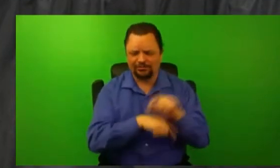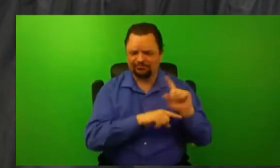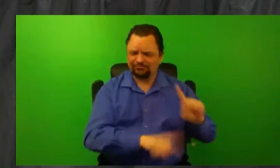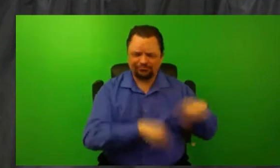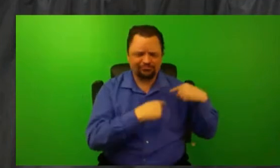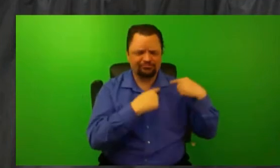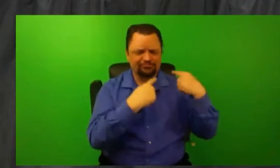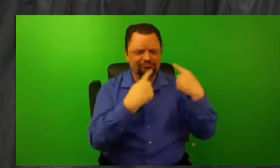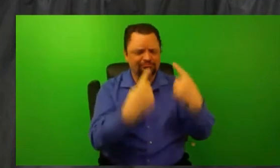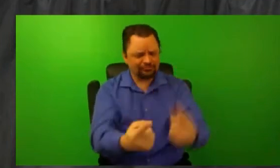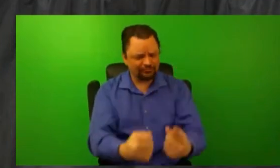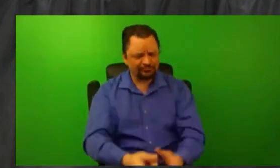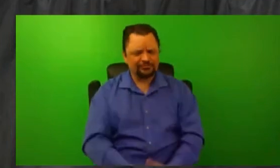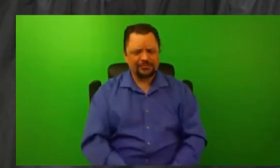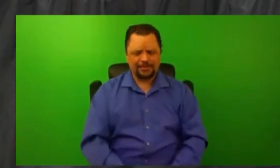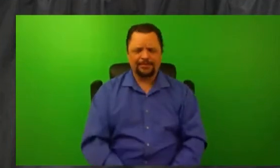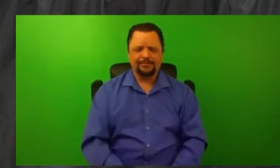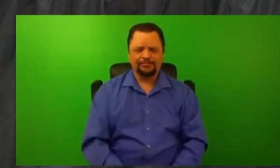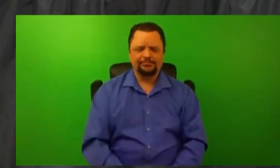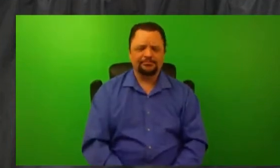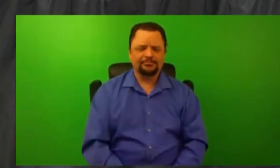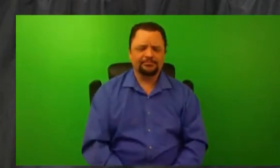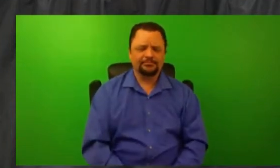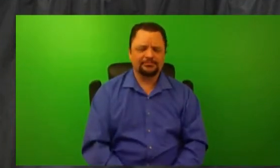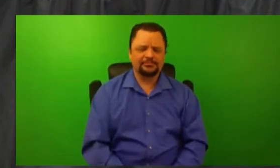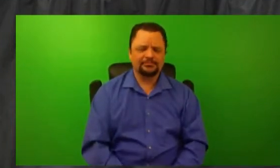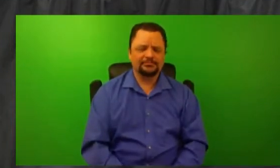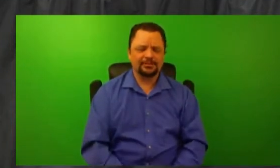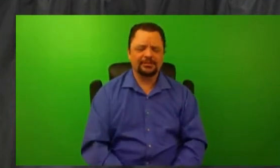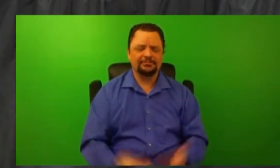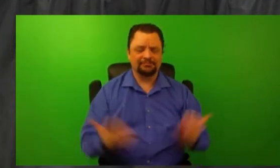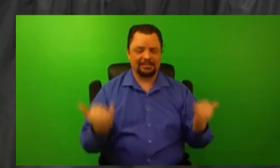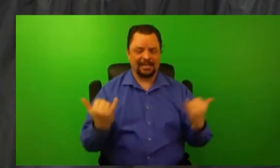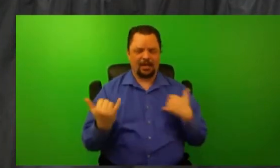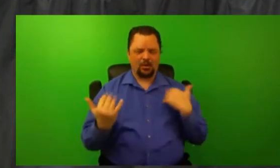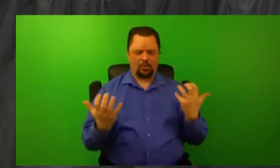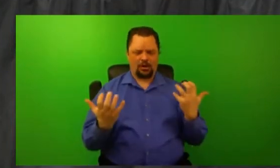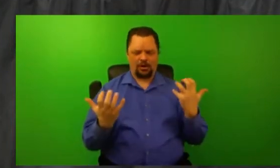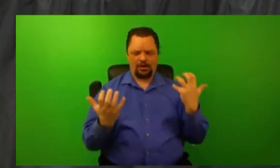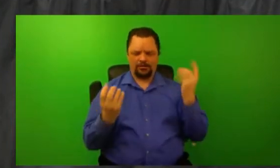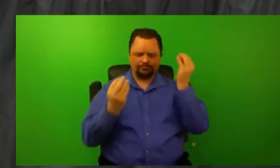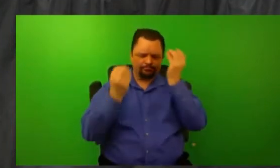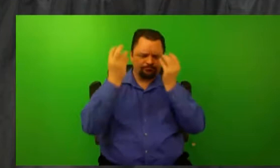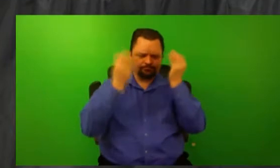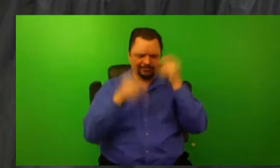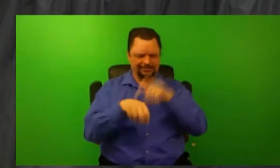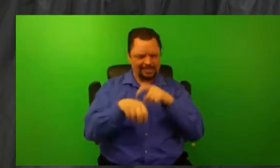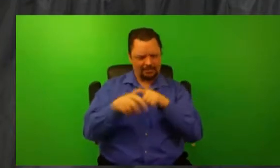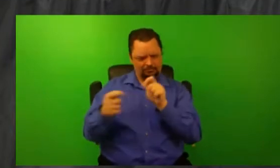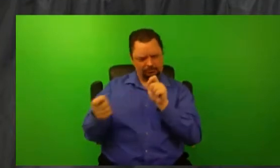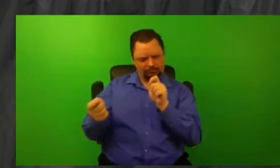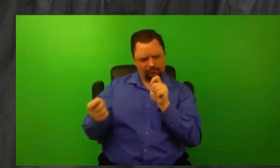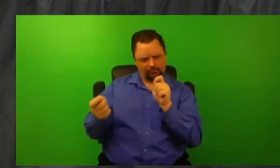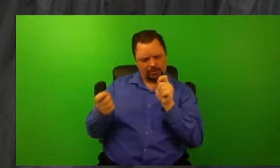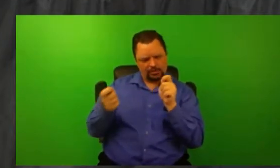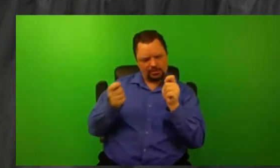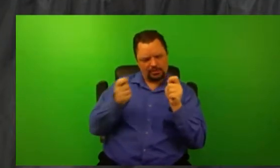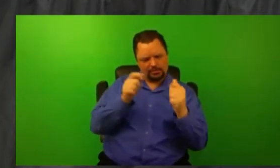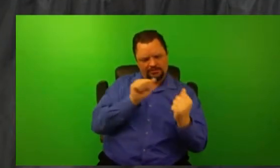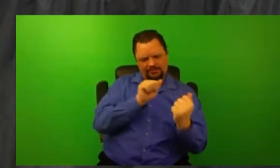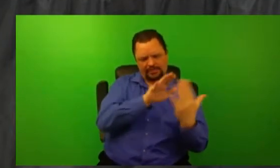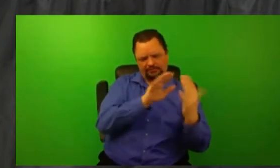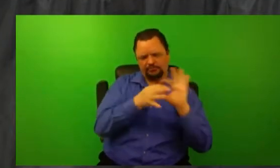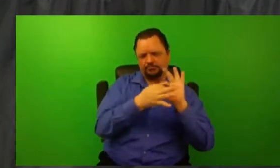And I think it's time to begin transforming our approach to COVID. I think